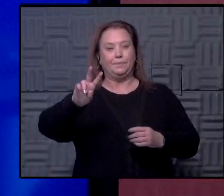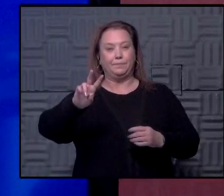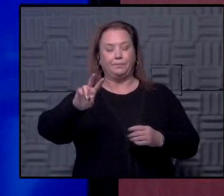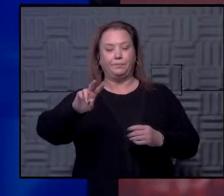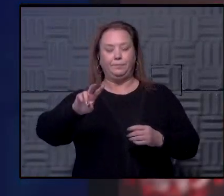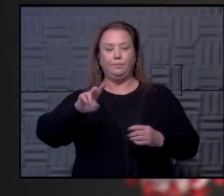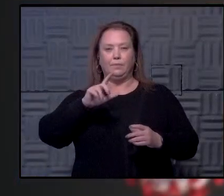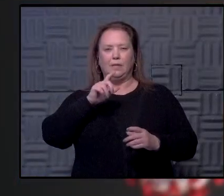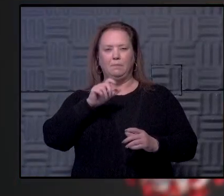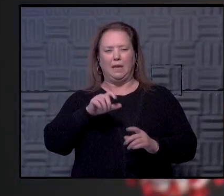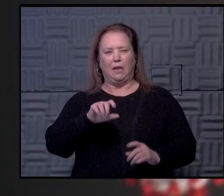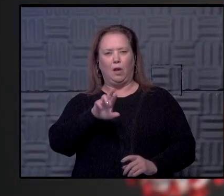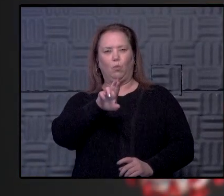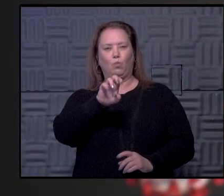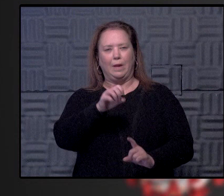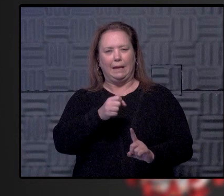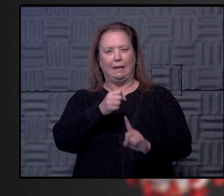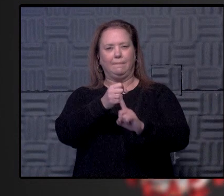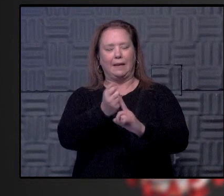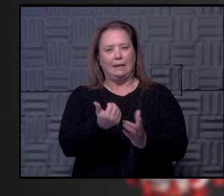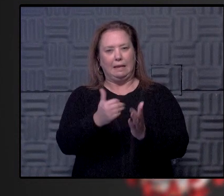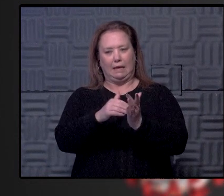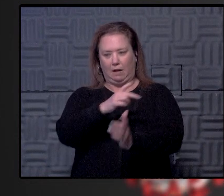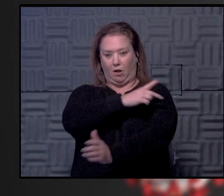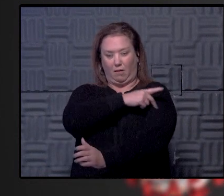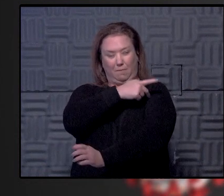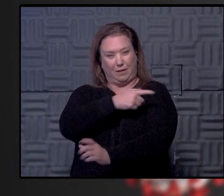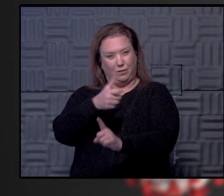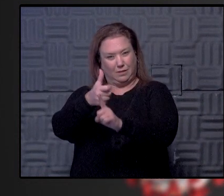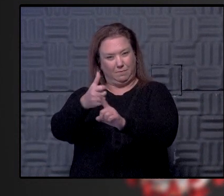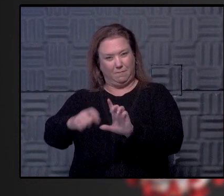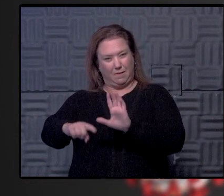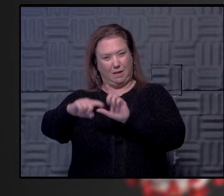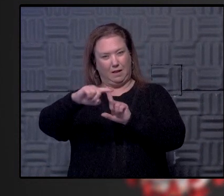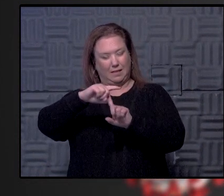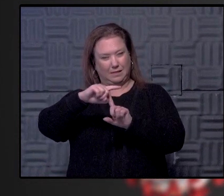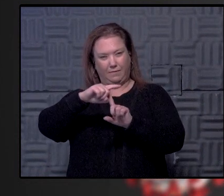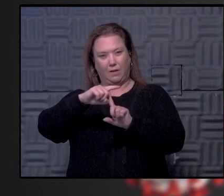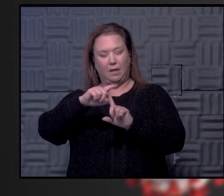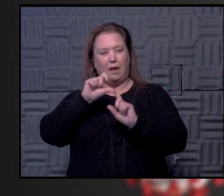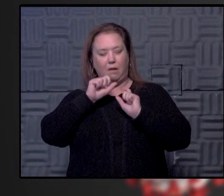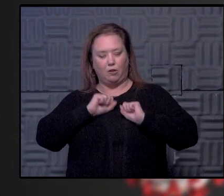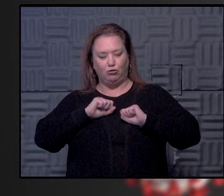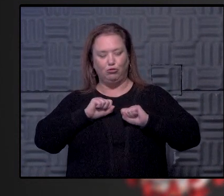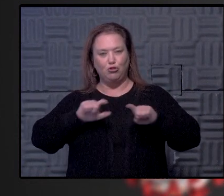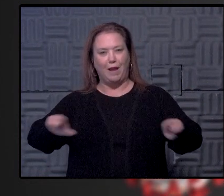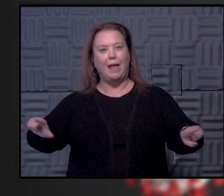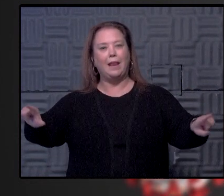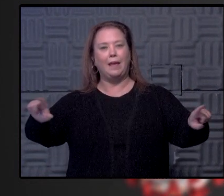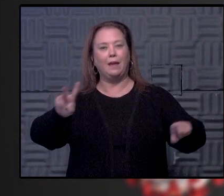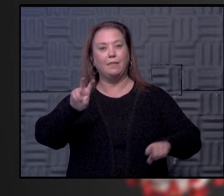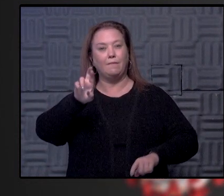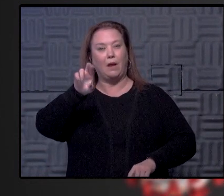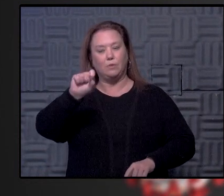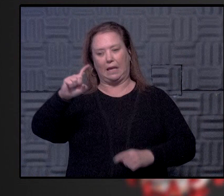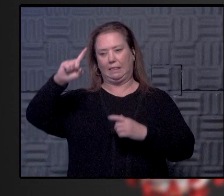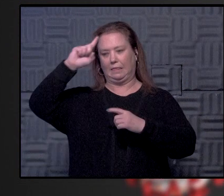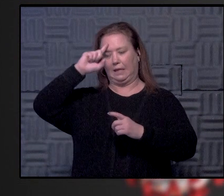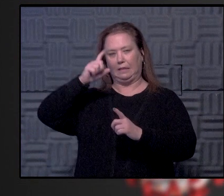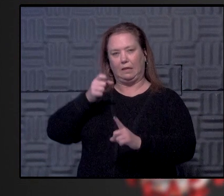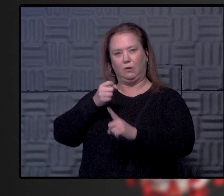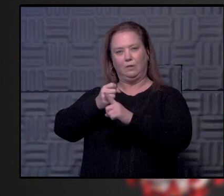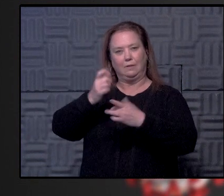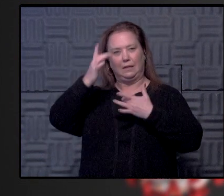of being reinfected, is it possible patients are just testing positive after no longer shedding the virus and only think they have